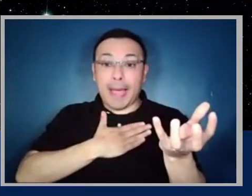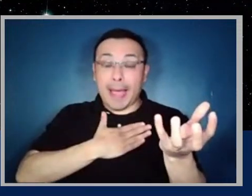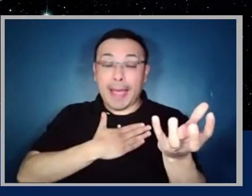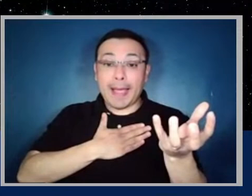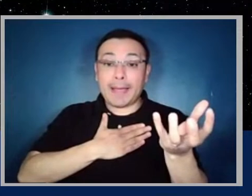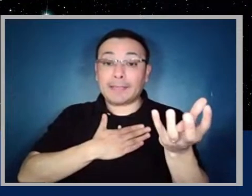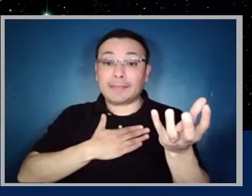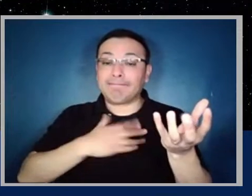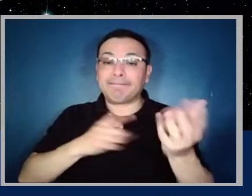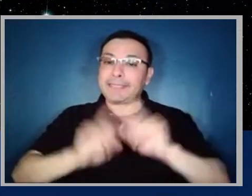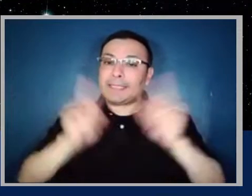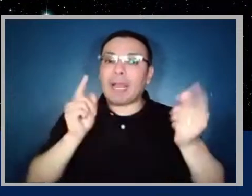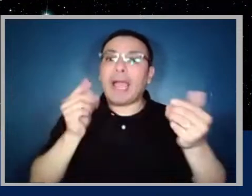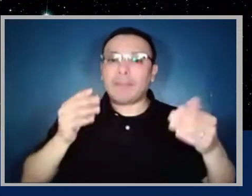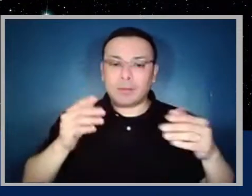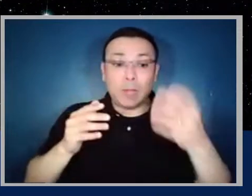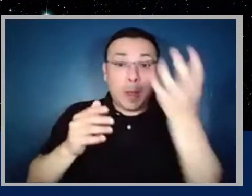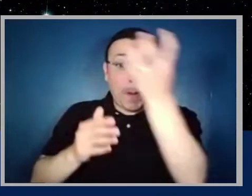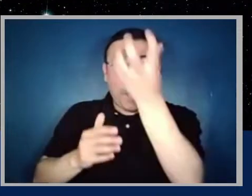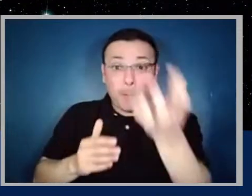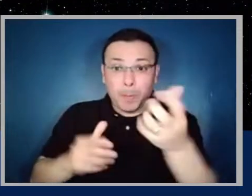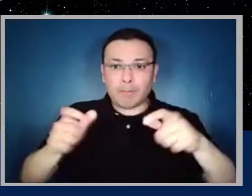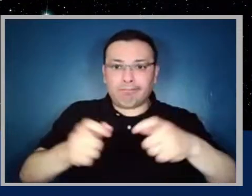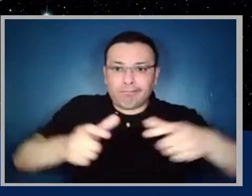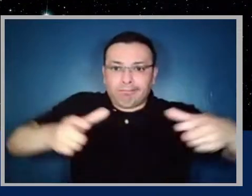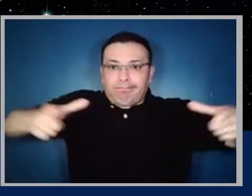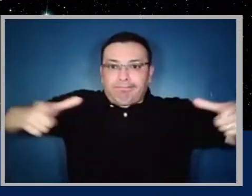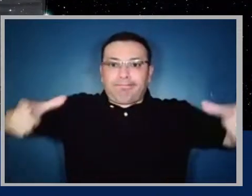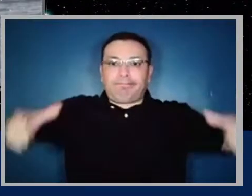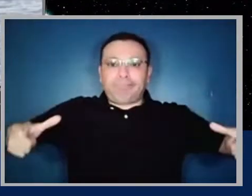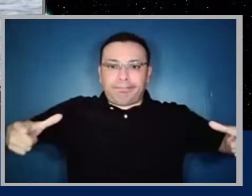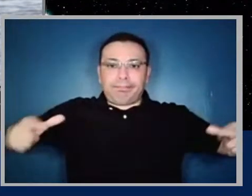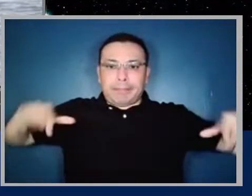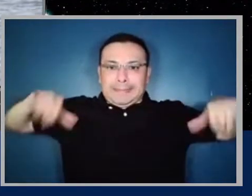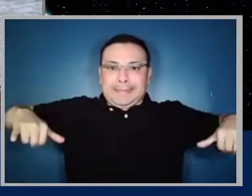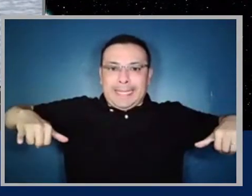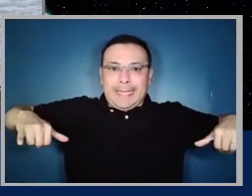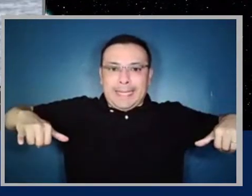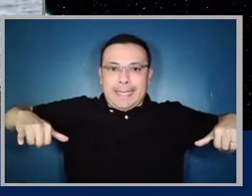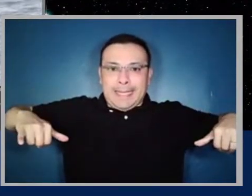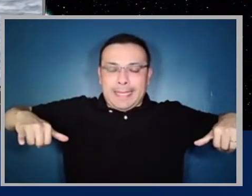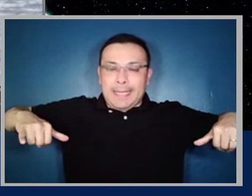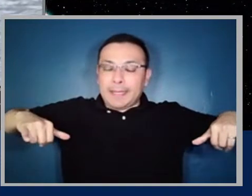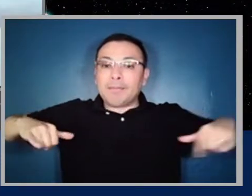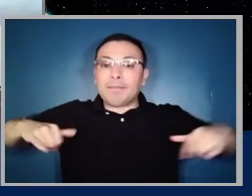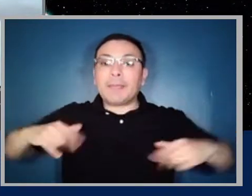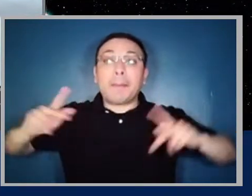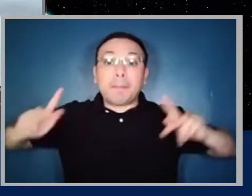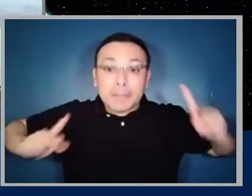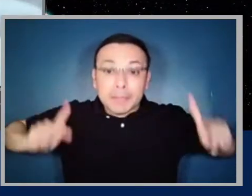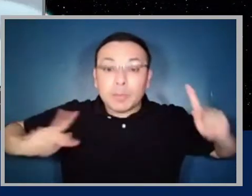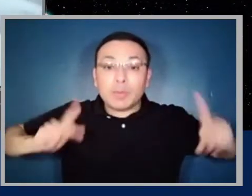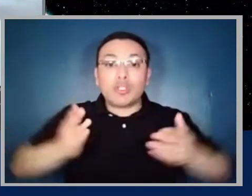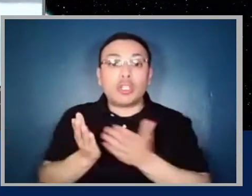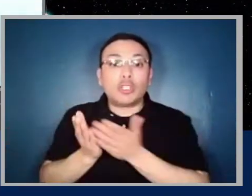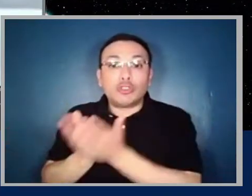to protect not only the people who are going to be doing the recovery, but also the ships that are out there.